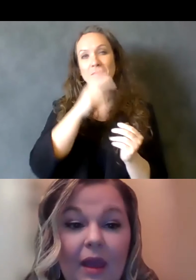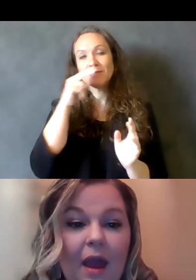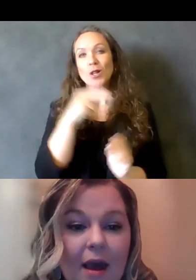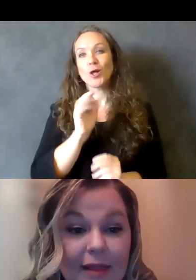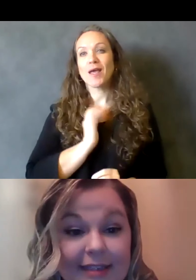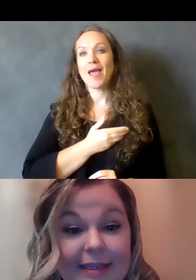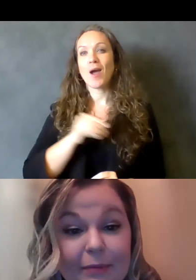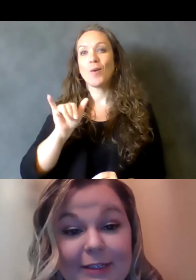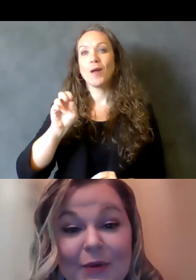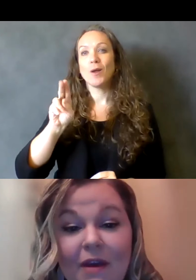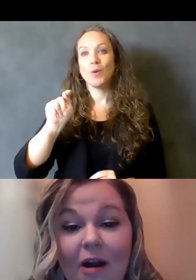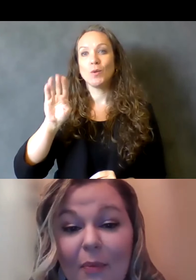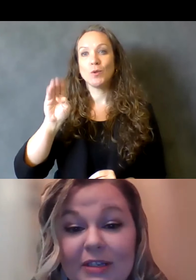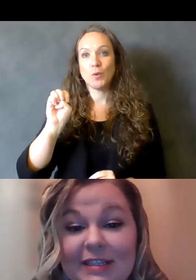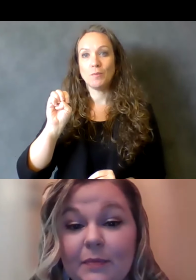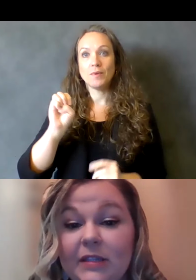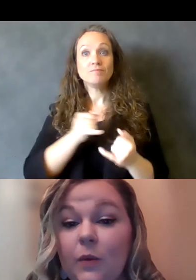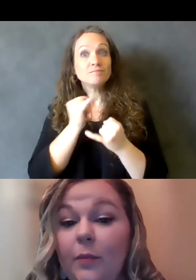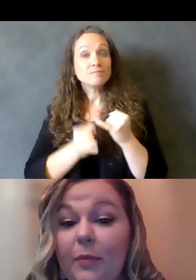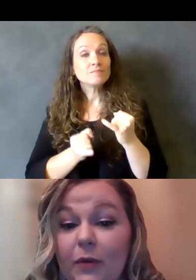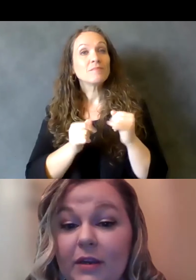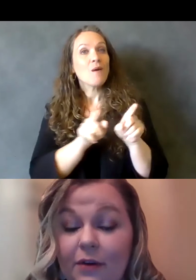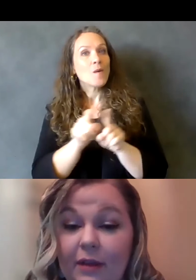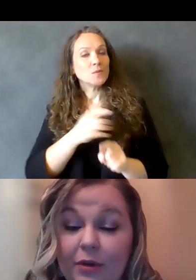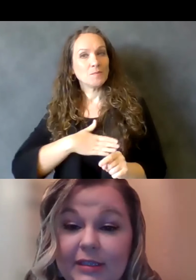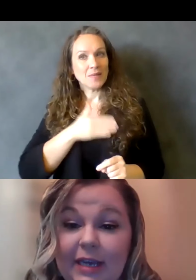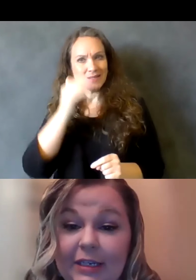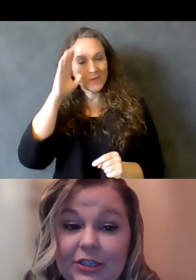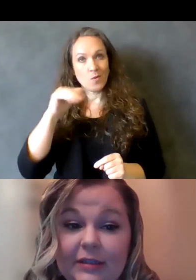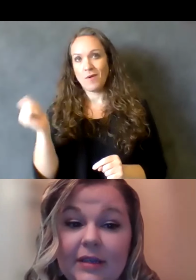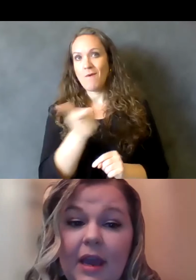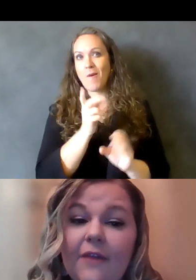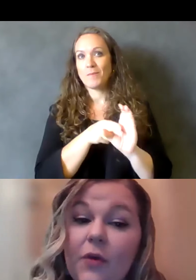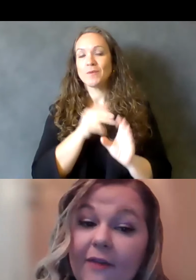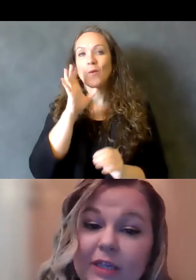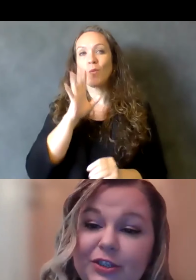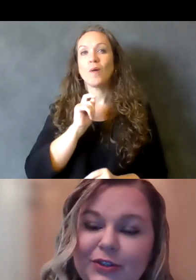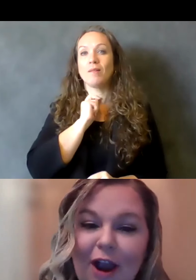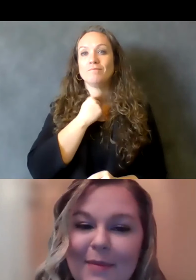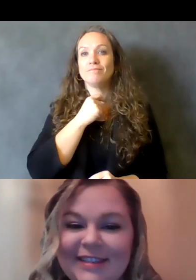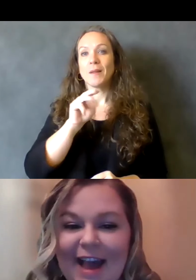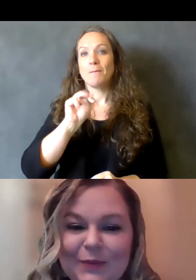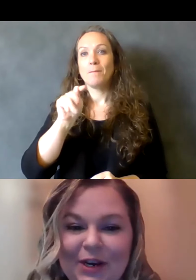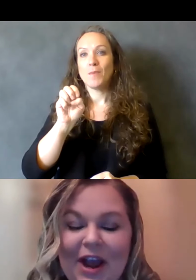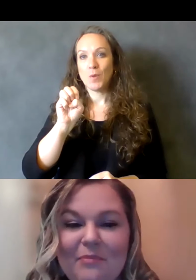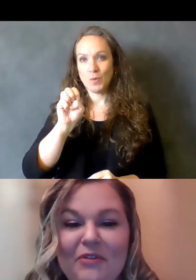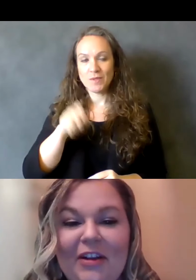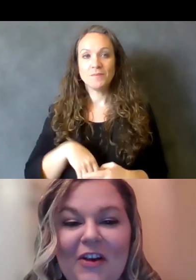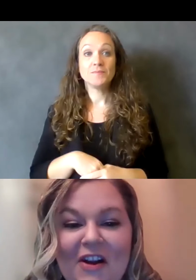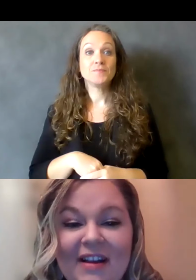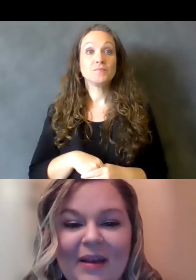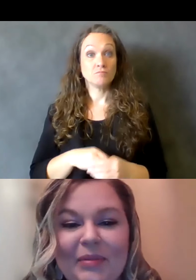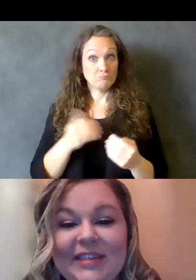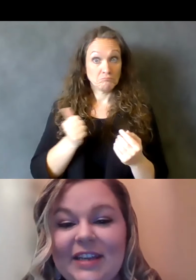channel. Lastly, please note that all participants will be muted during presentations. If you have questions or comments as we're